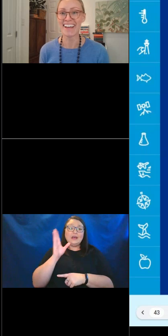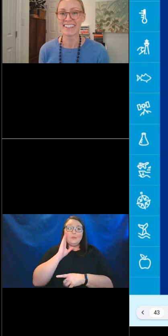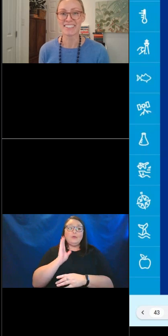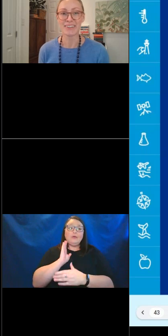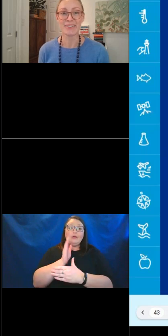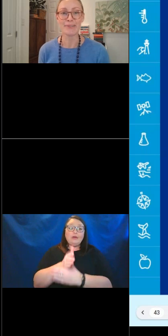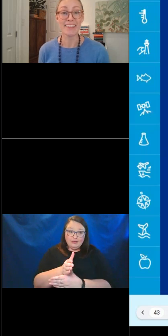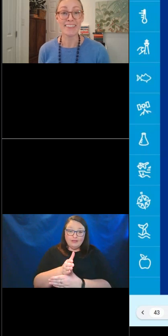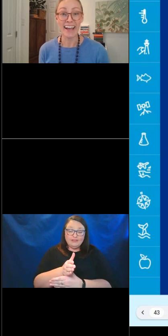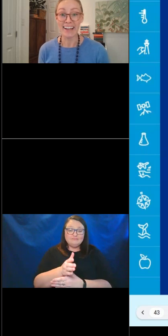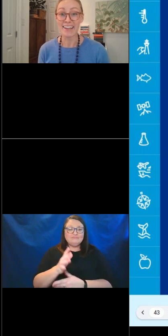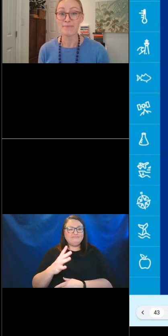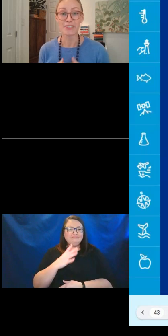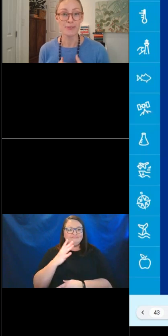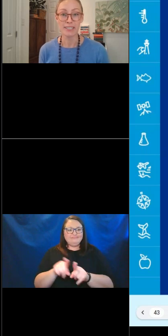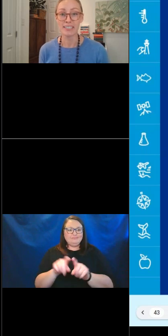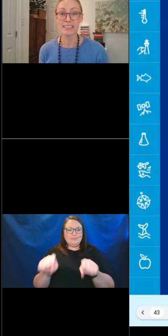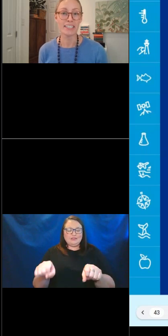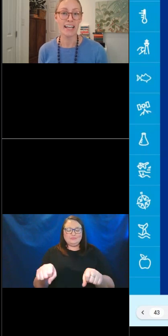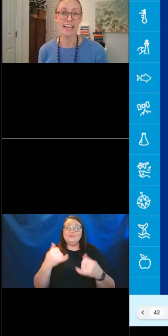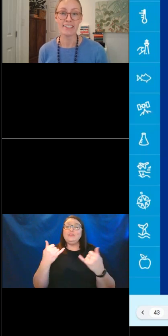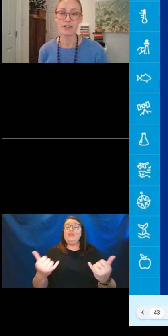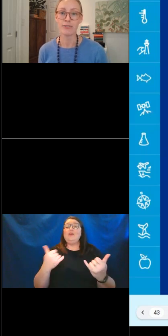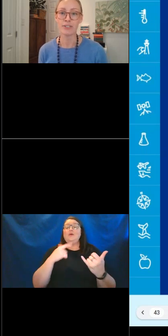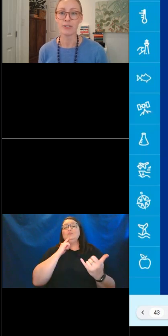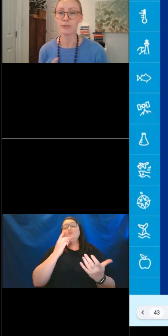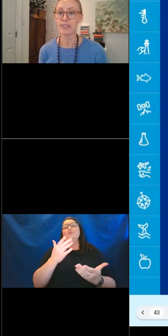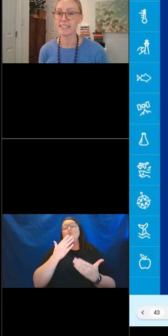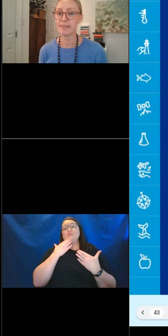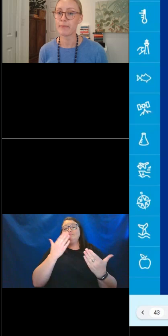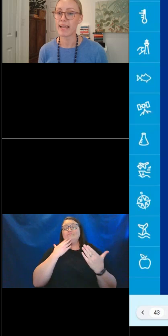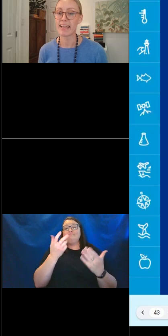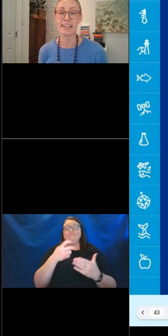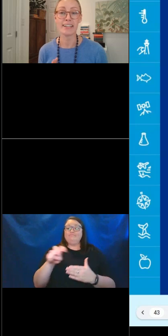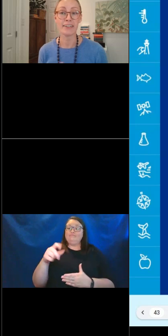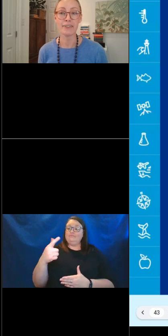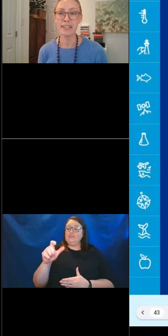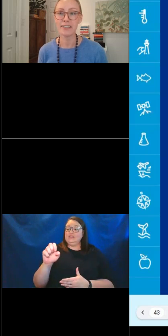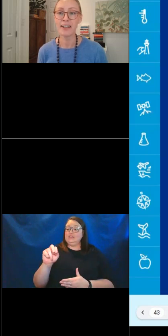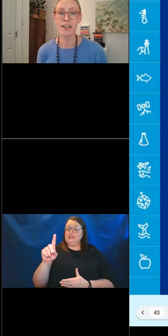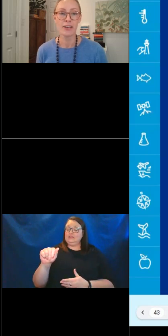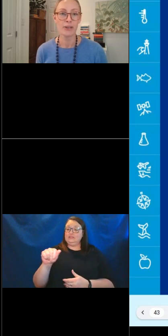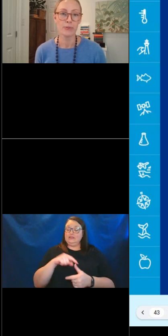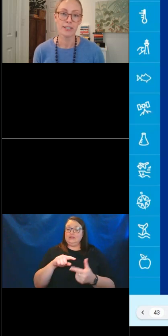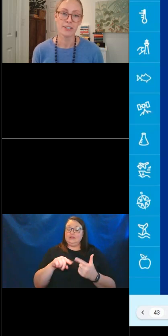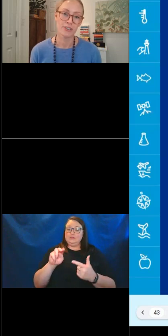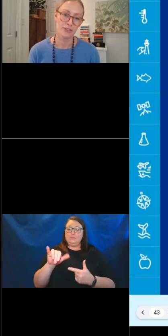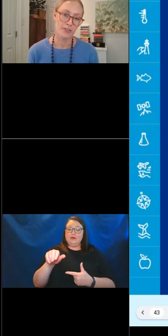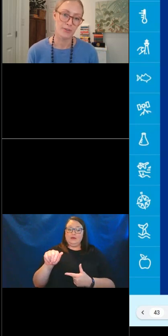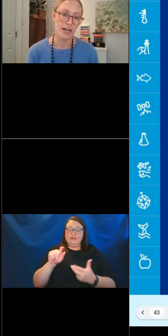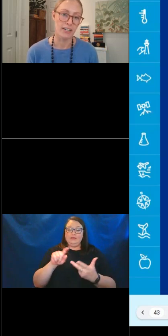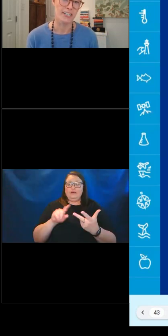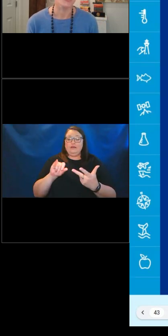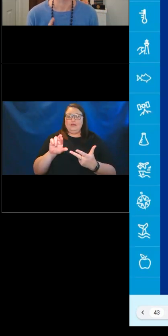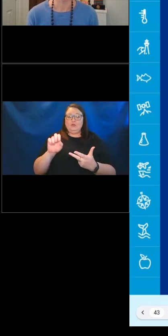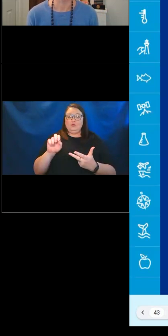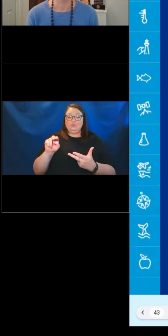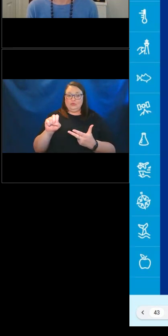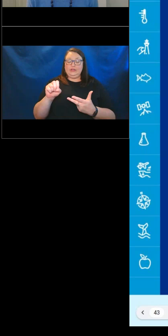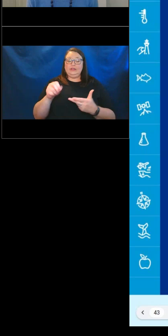can. So with that, I am so pleased to hand it over to Glenda, Maya, and Irene, who will introduce the